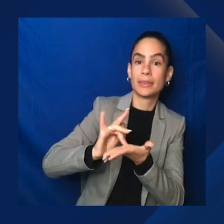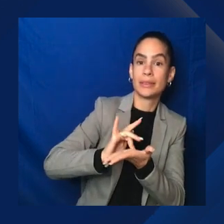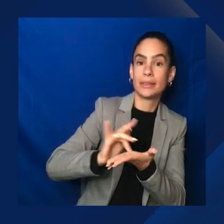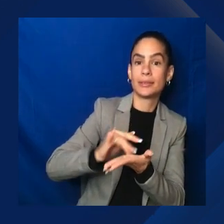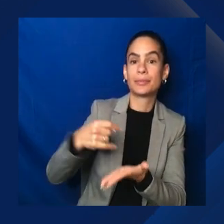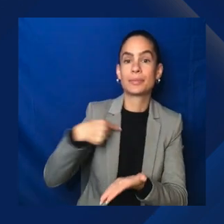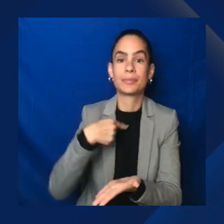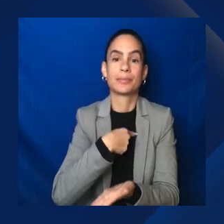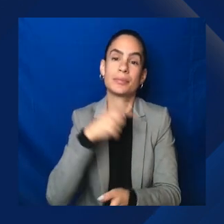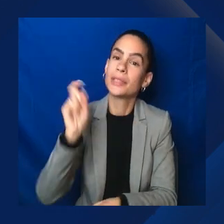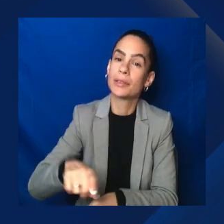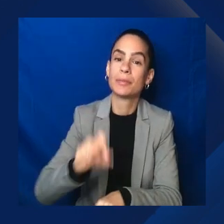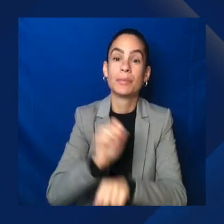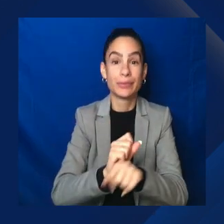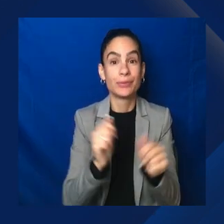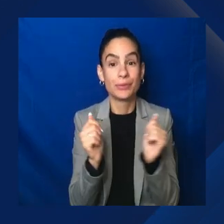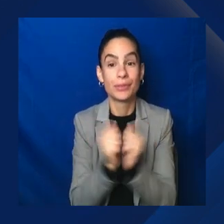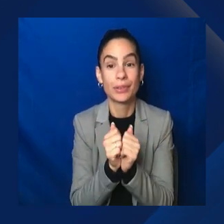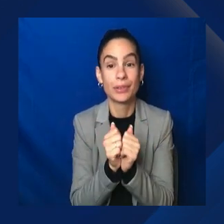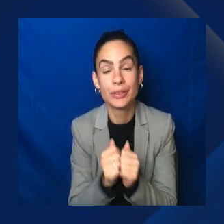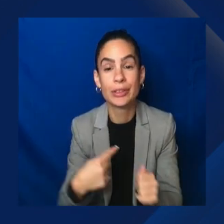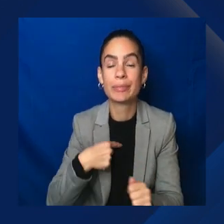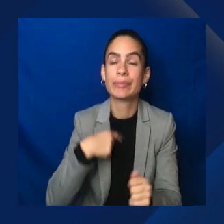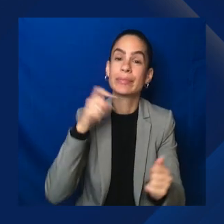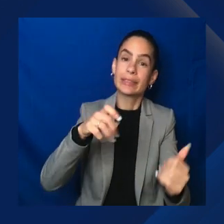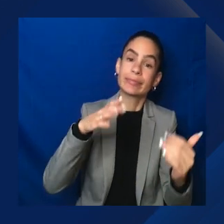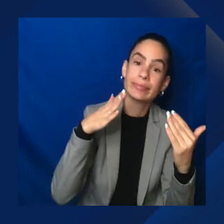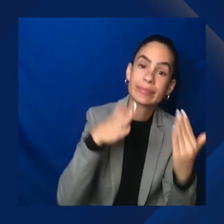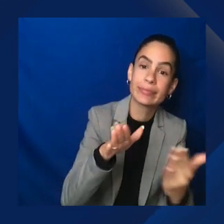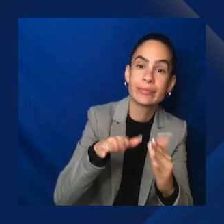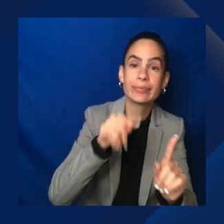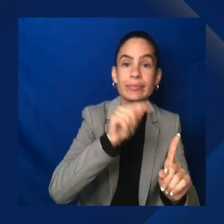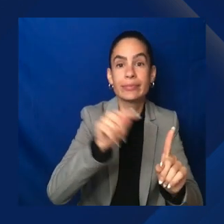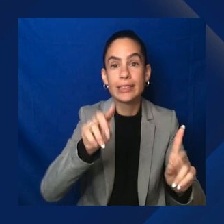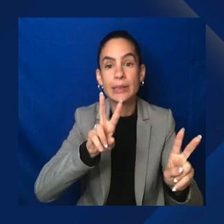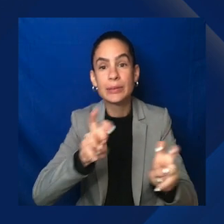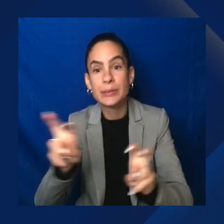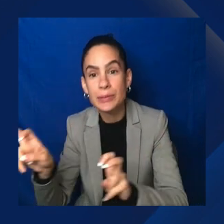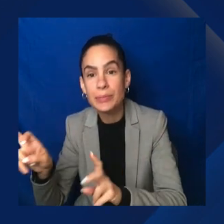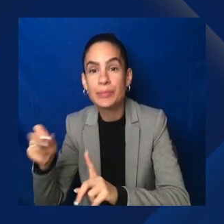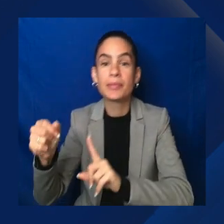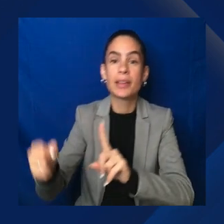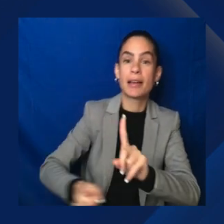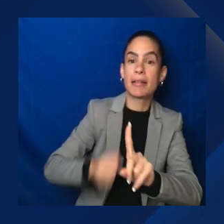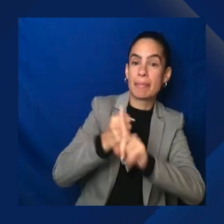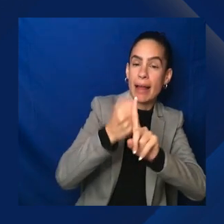all of these issues that affect everyone, because absolutely no one deserves